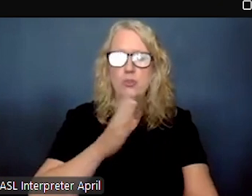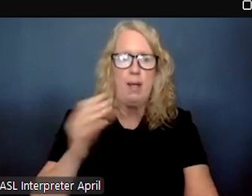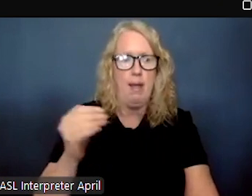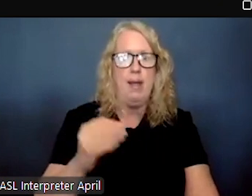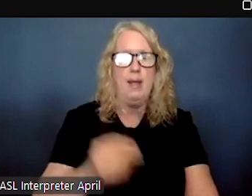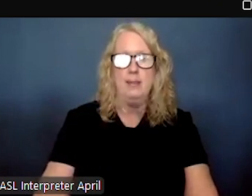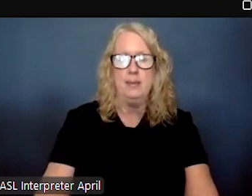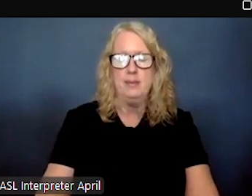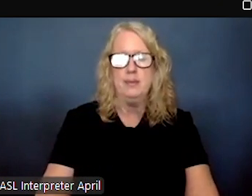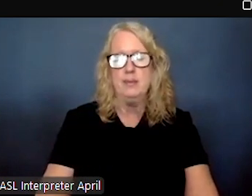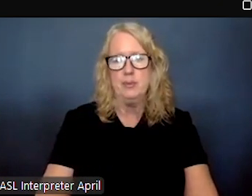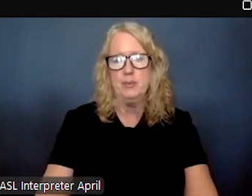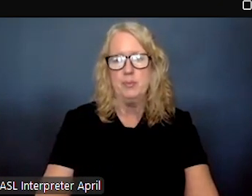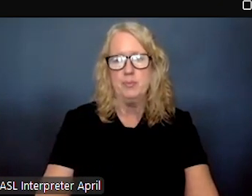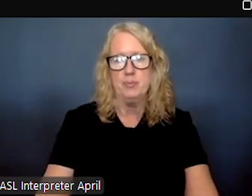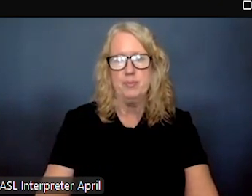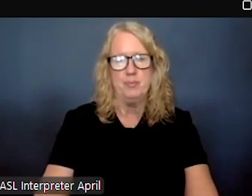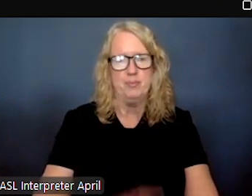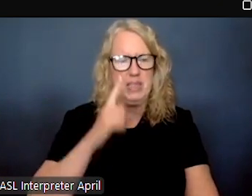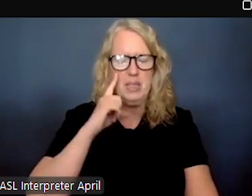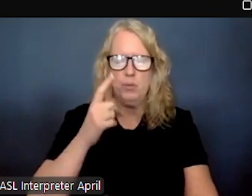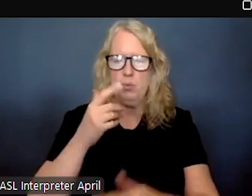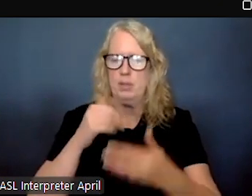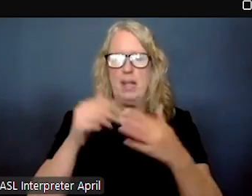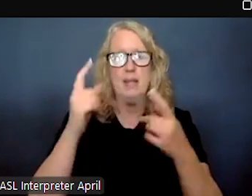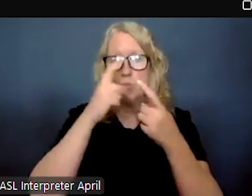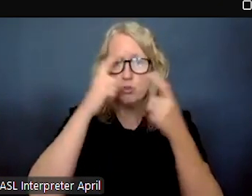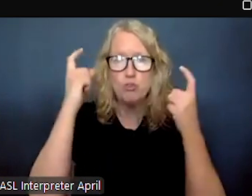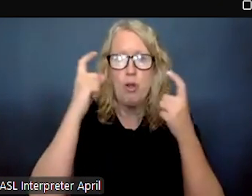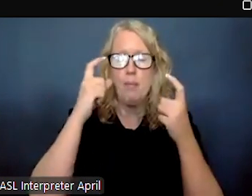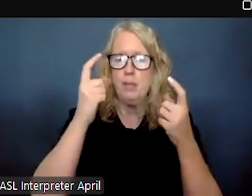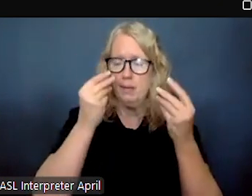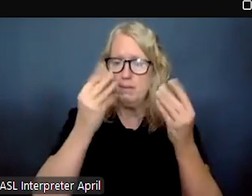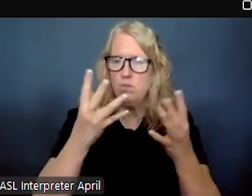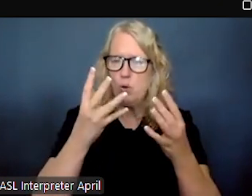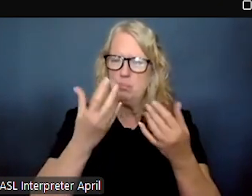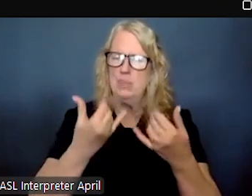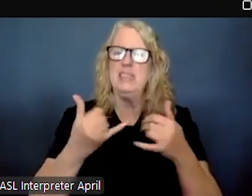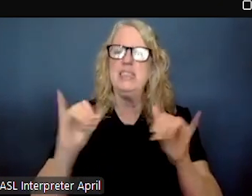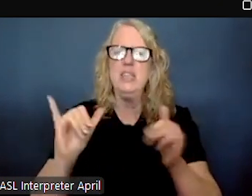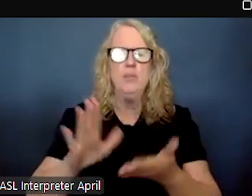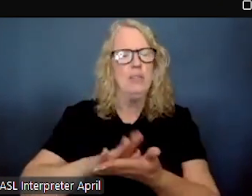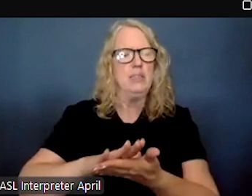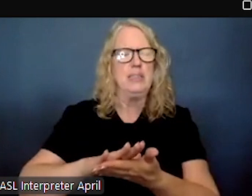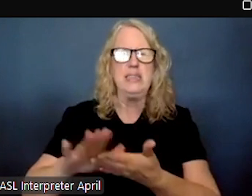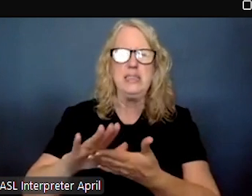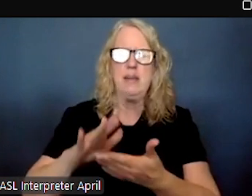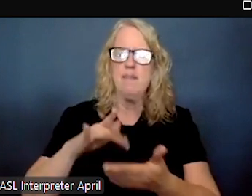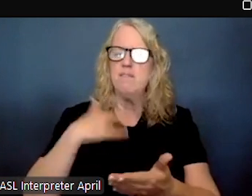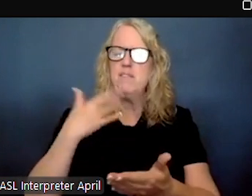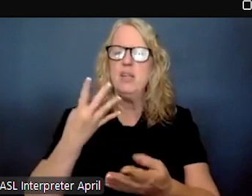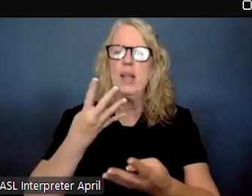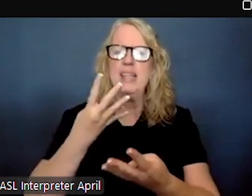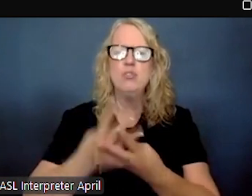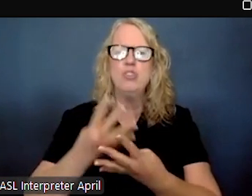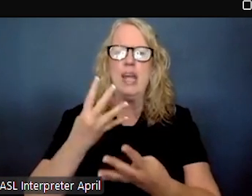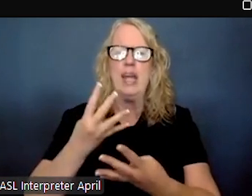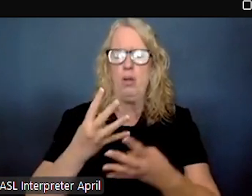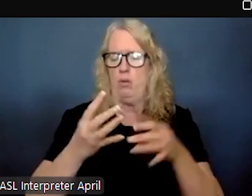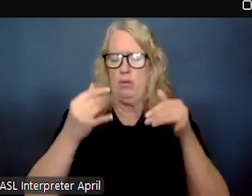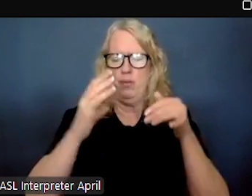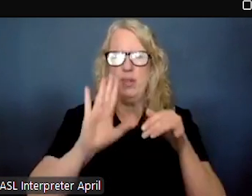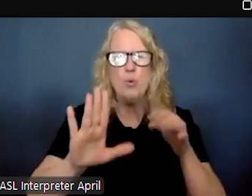was closer to trauma informed, but still very sterile and jail-like in terms of the